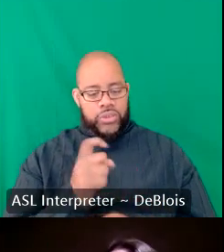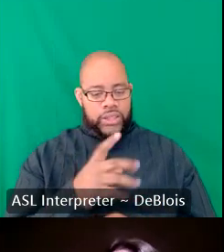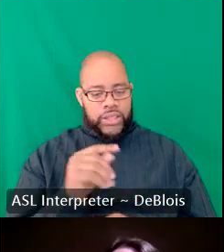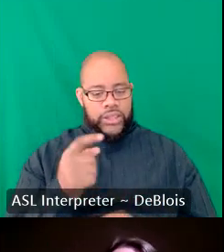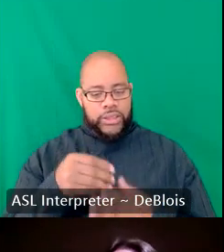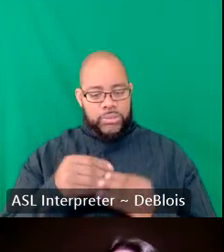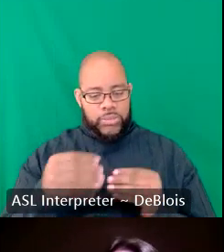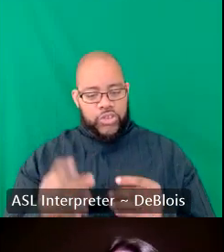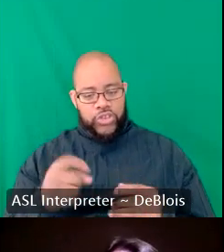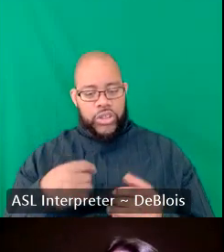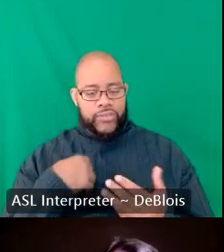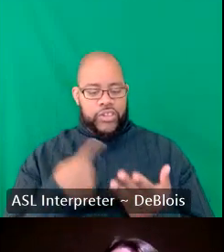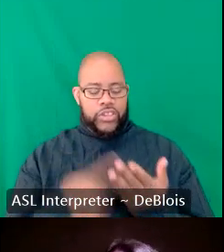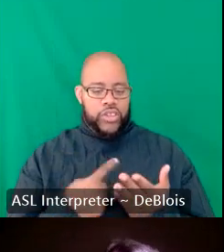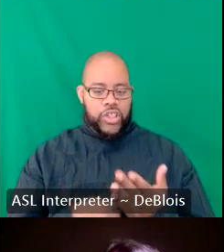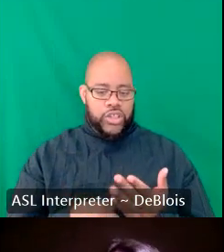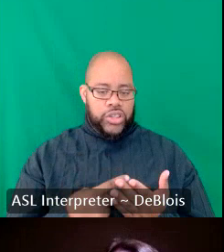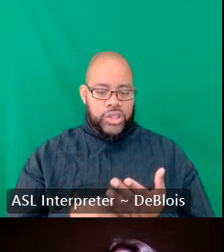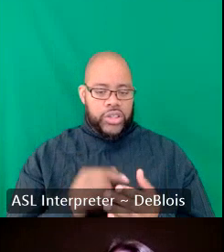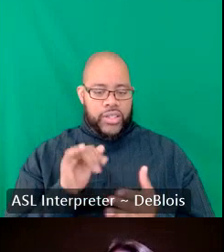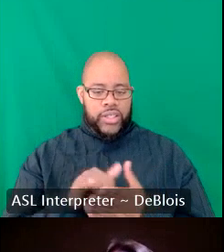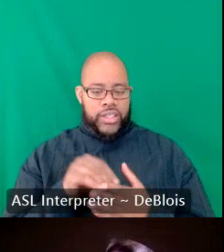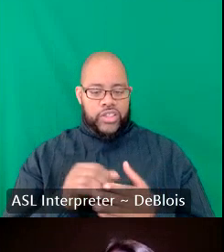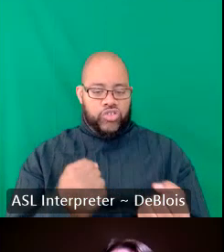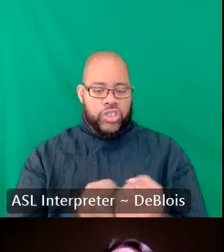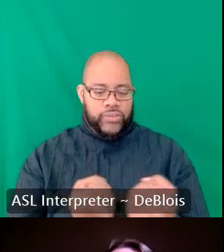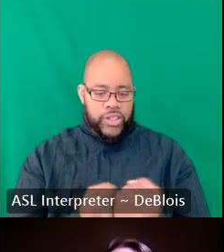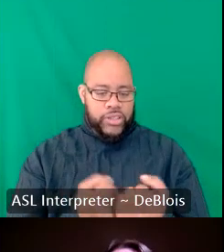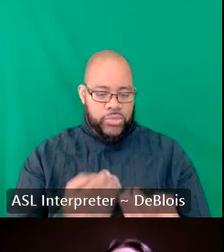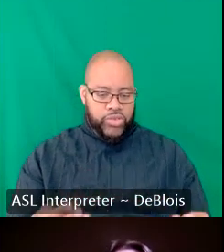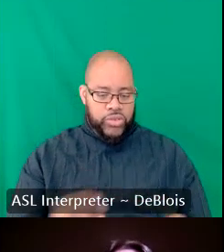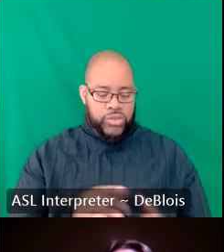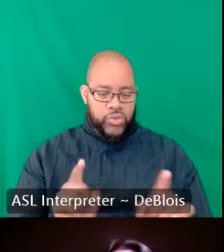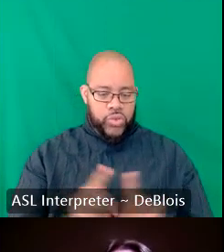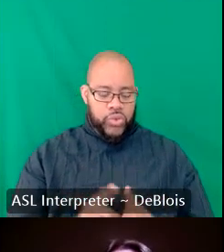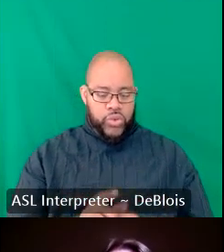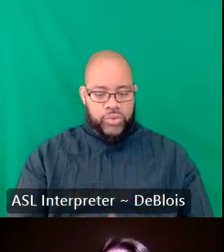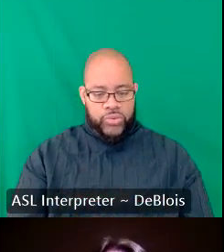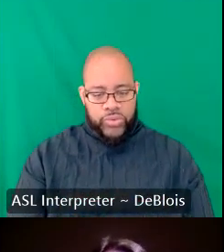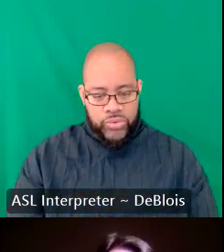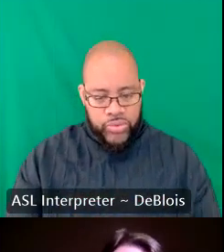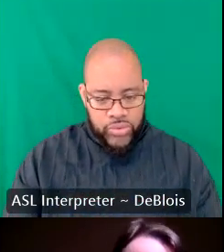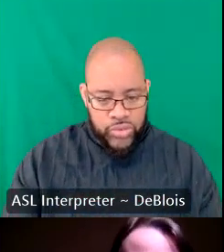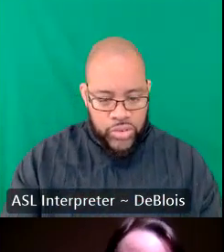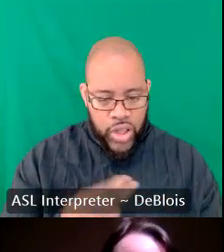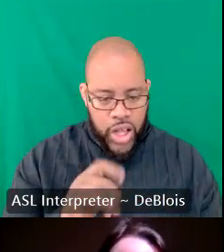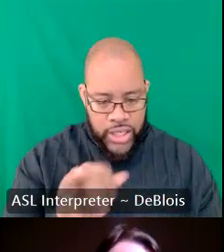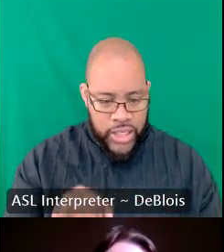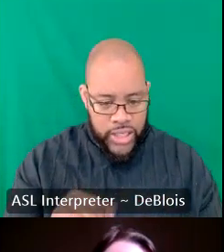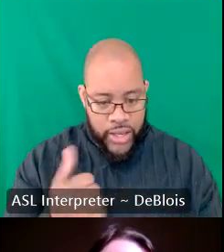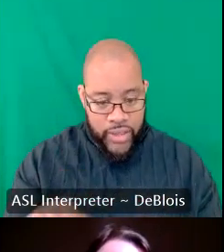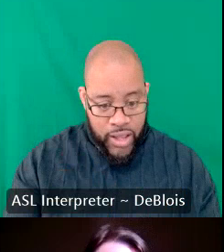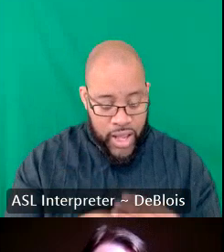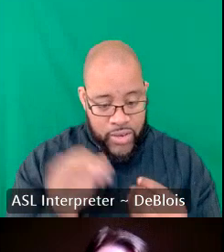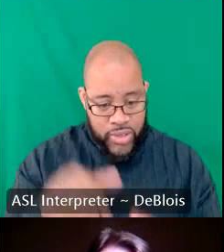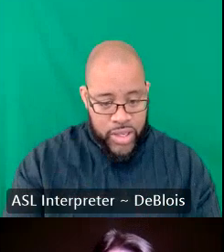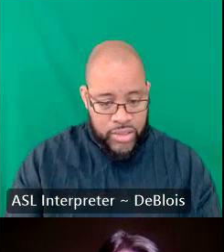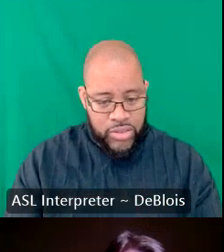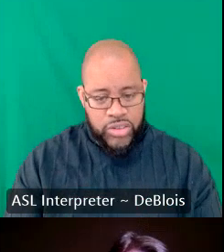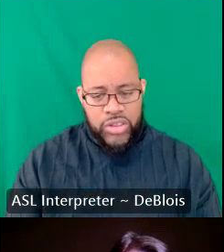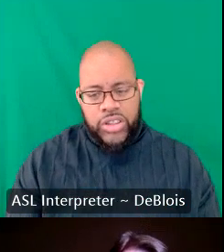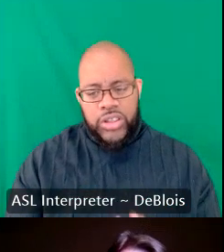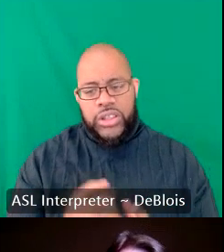should be discussion of that in the justification materials as well. Shalini, anything to add? I just add